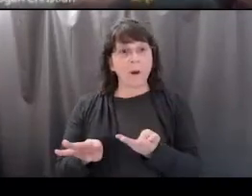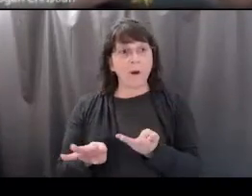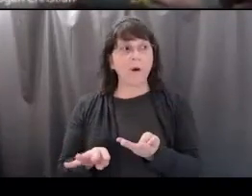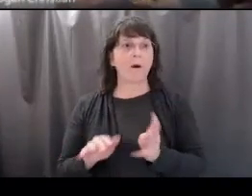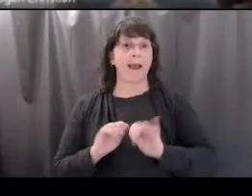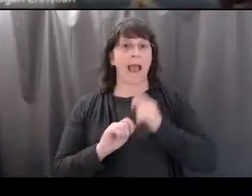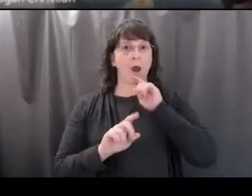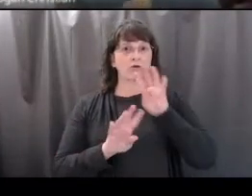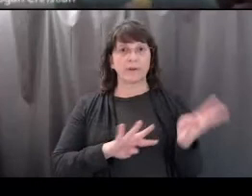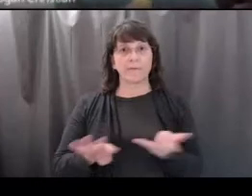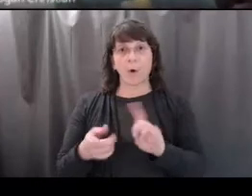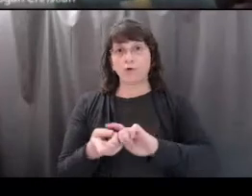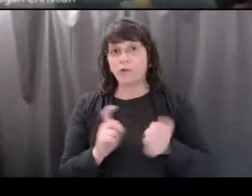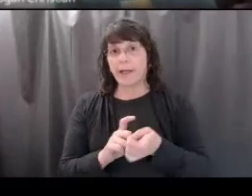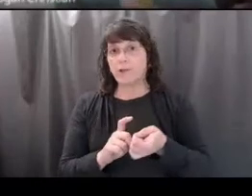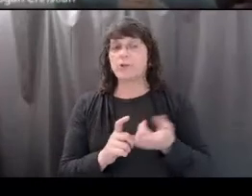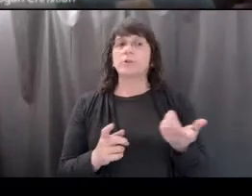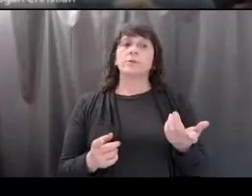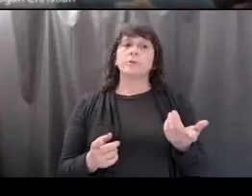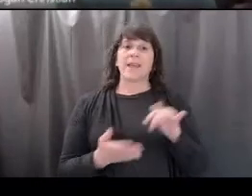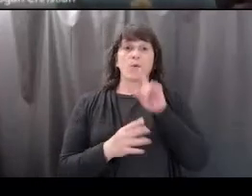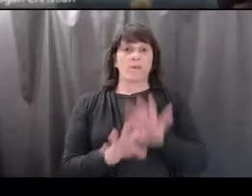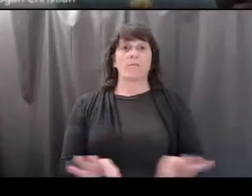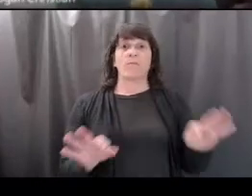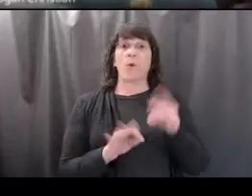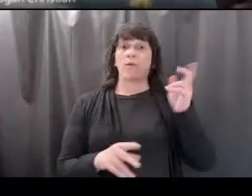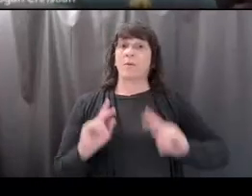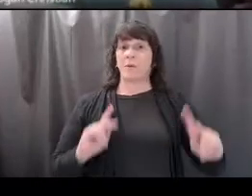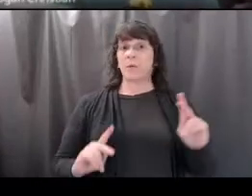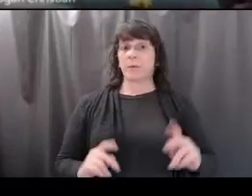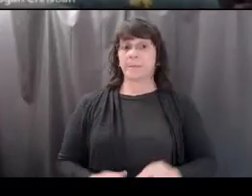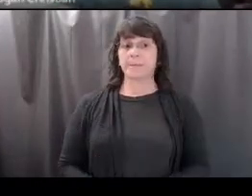how streamflow changes definitely is important for people.